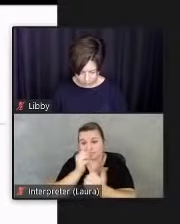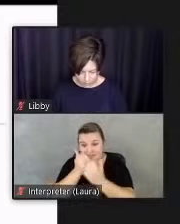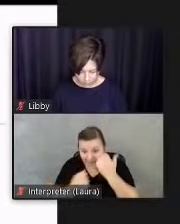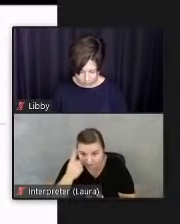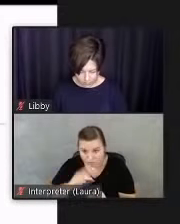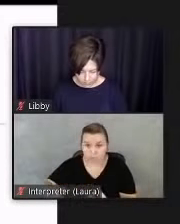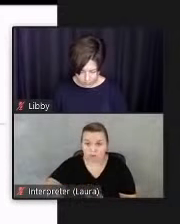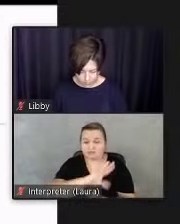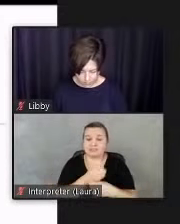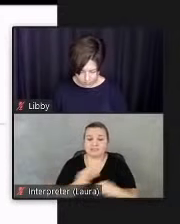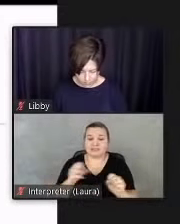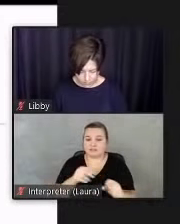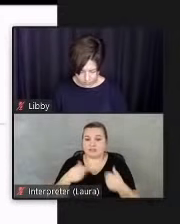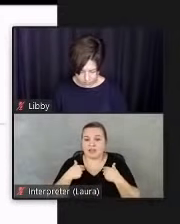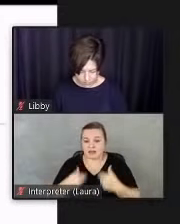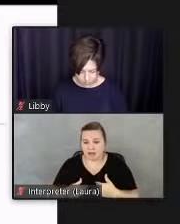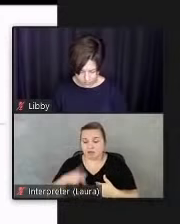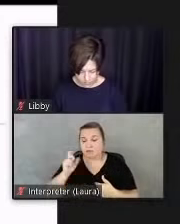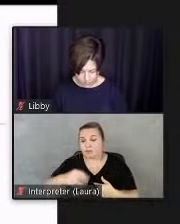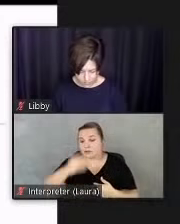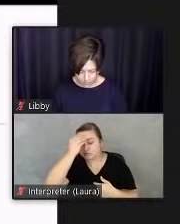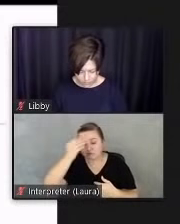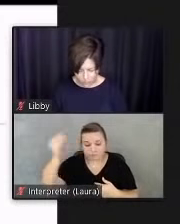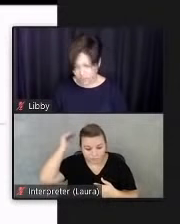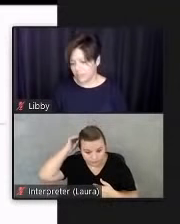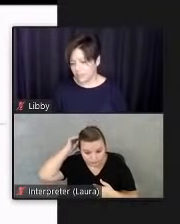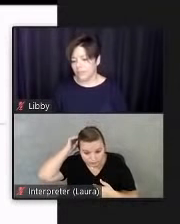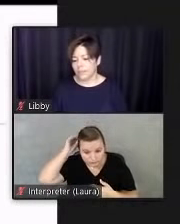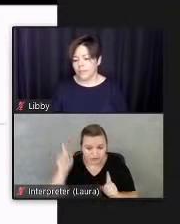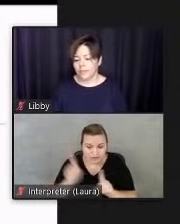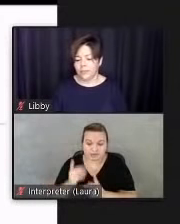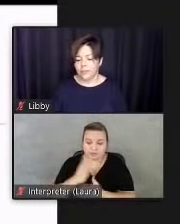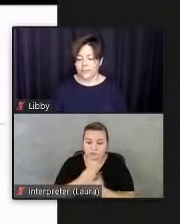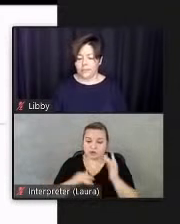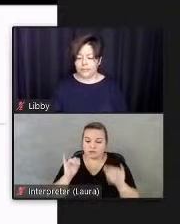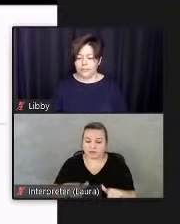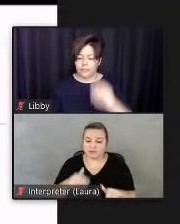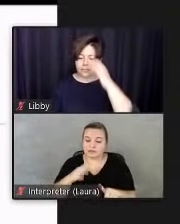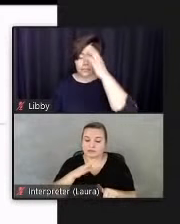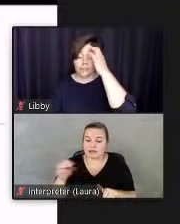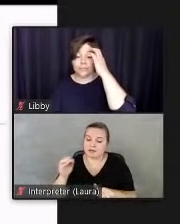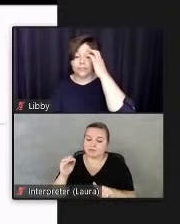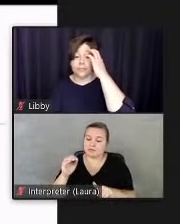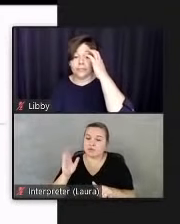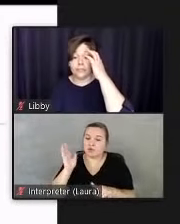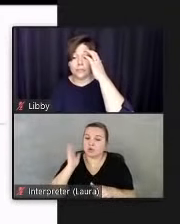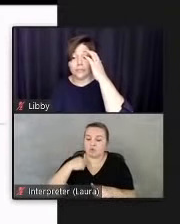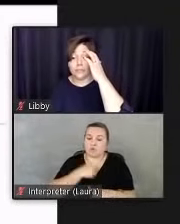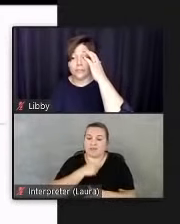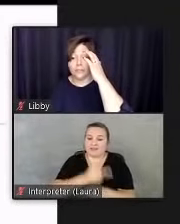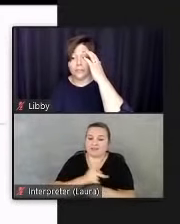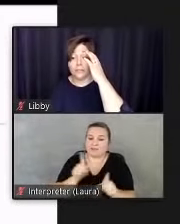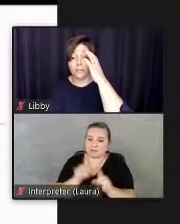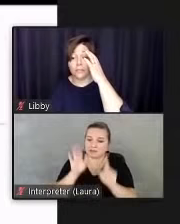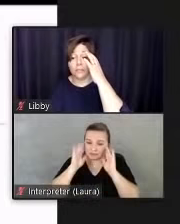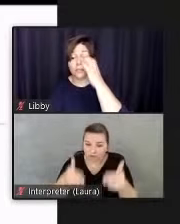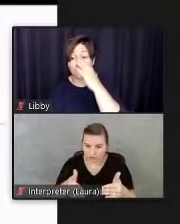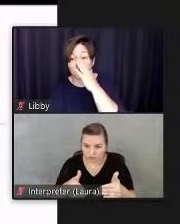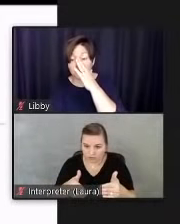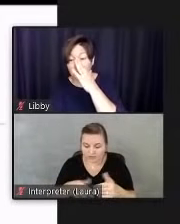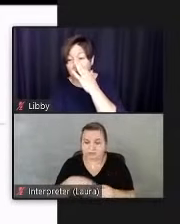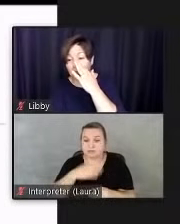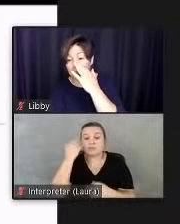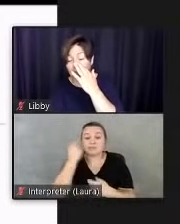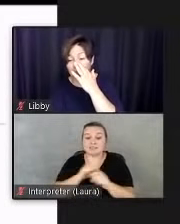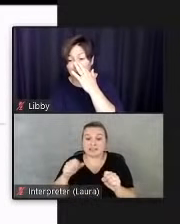safety and health, and we keep this in mind, and we keep this as a part of this, and we keep this as something that we keep as a focus, because safety